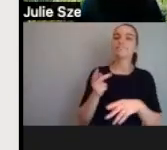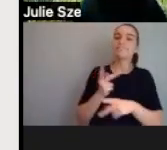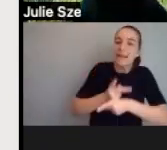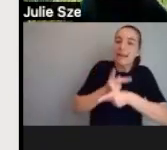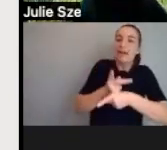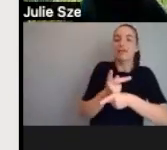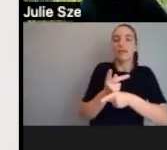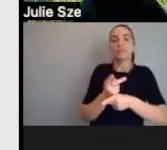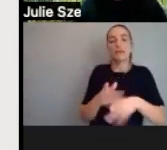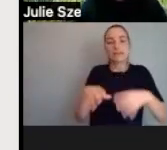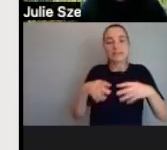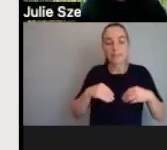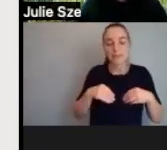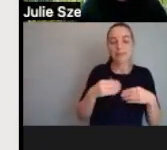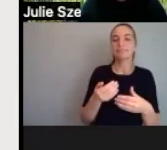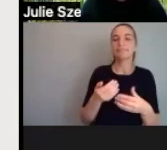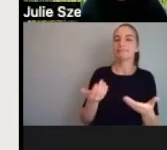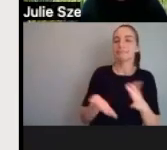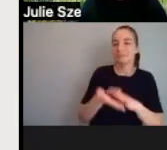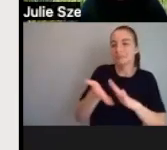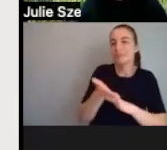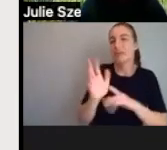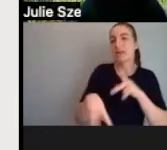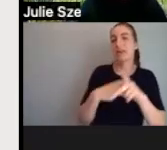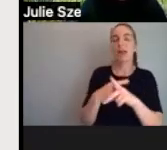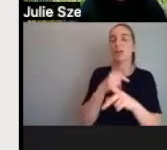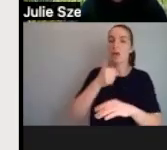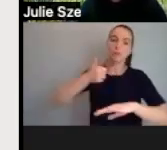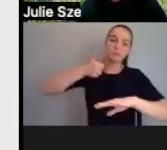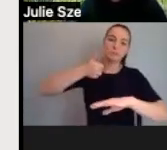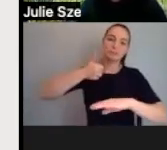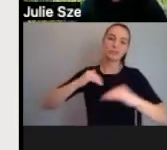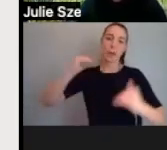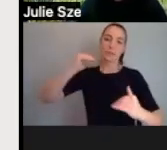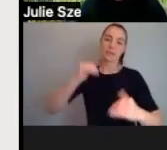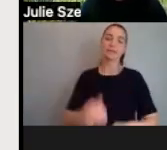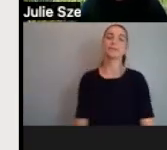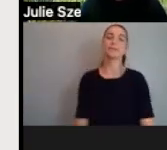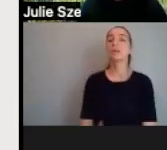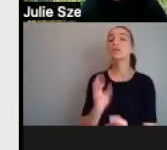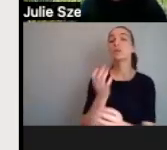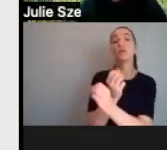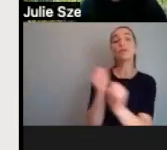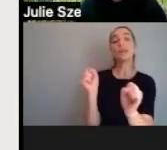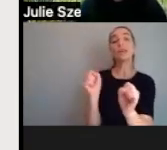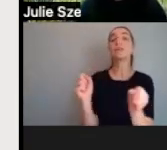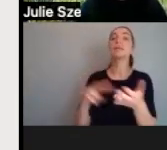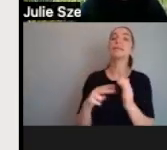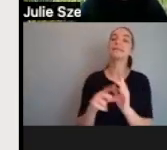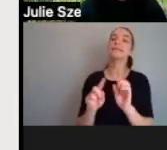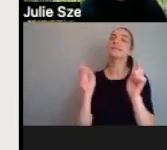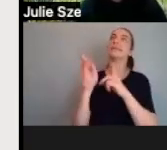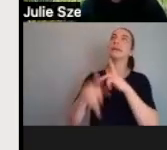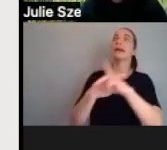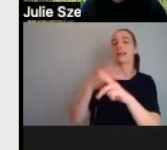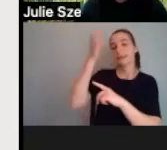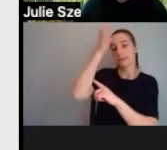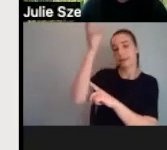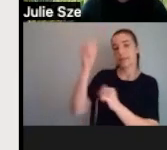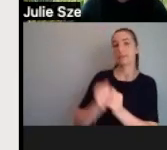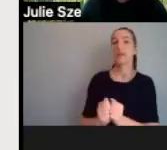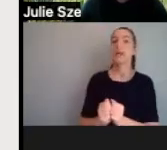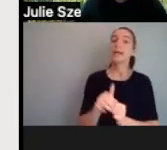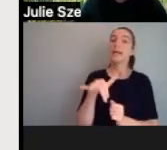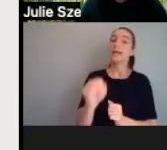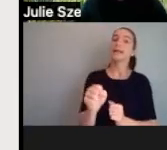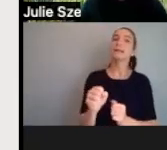life upholding visions of freedom that draw from many different versions of freedom. One, um, that's not just consumptive sovereignty and